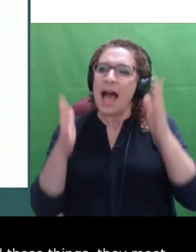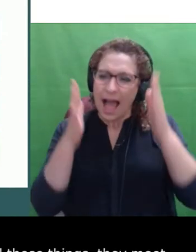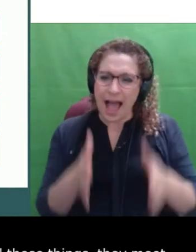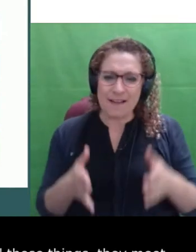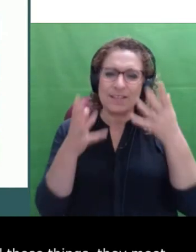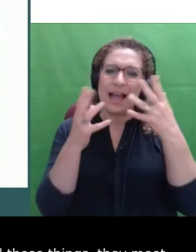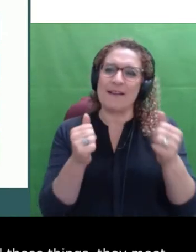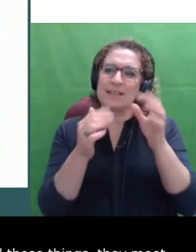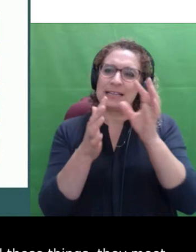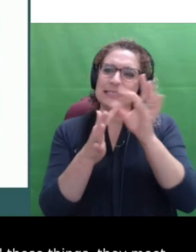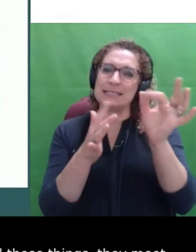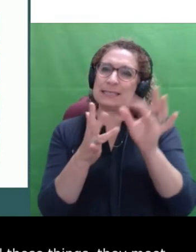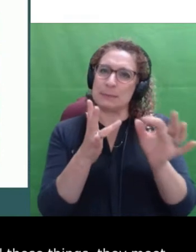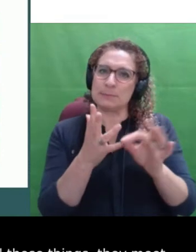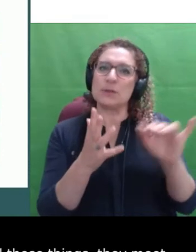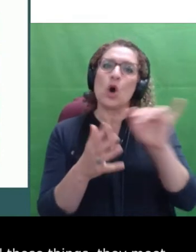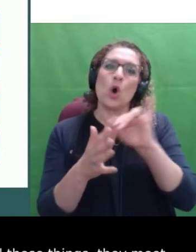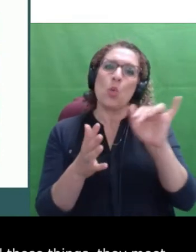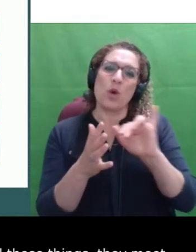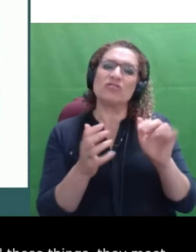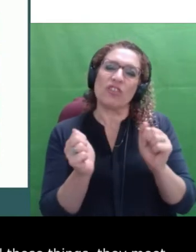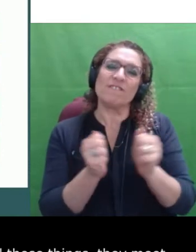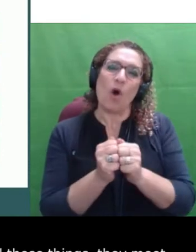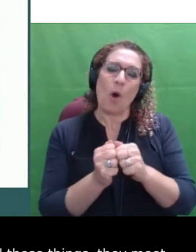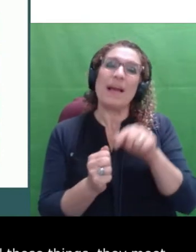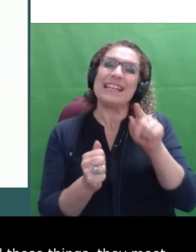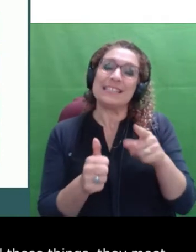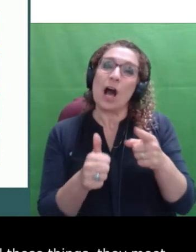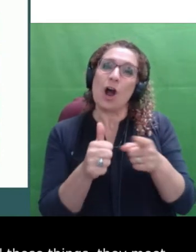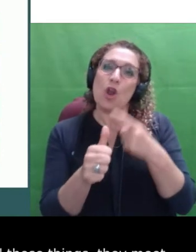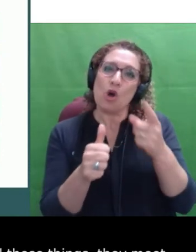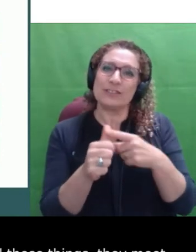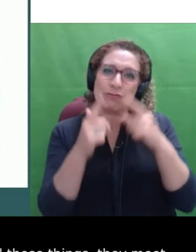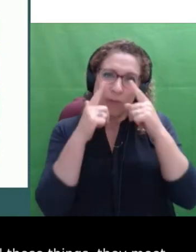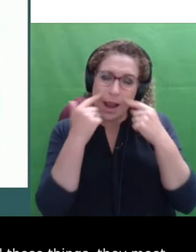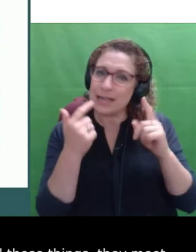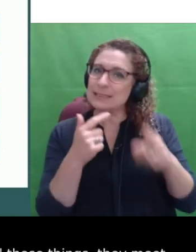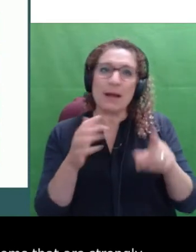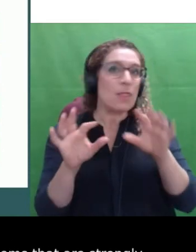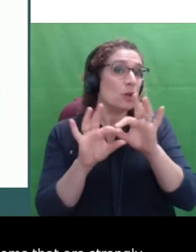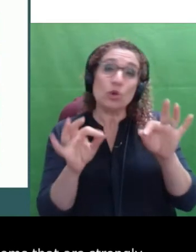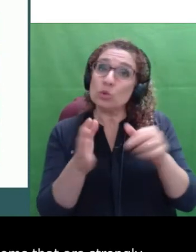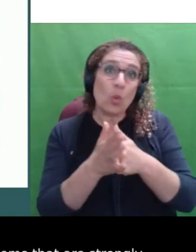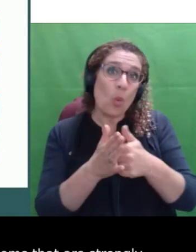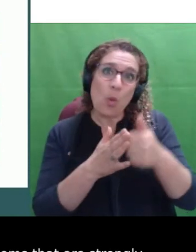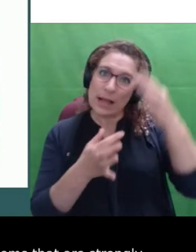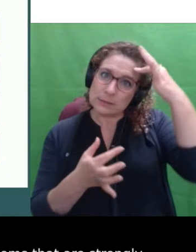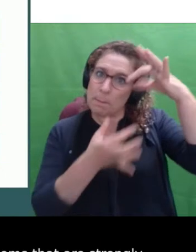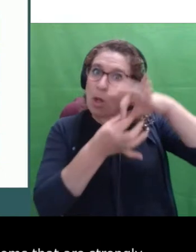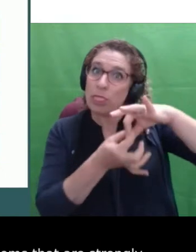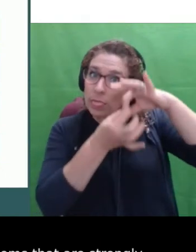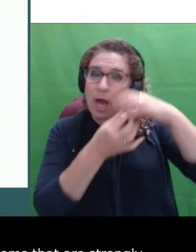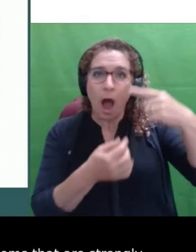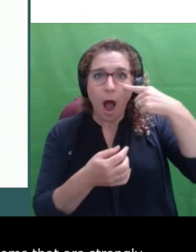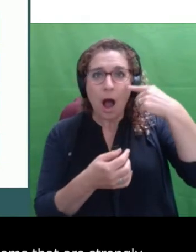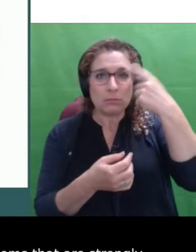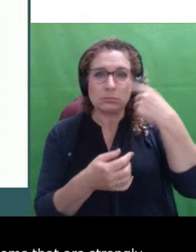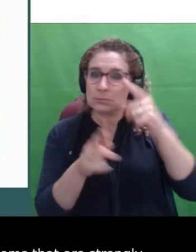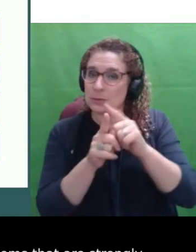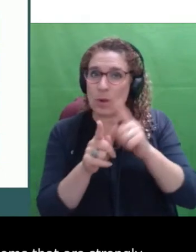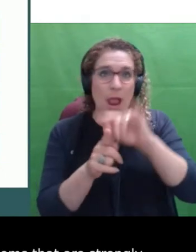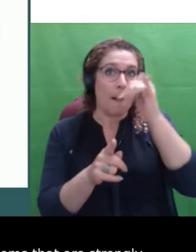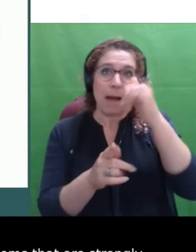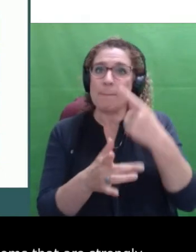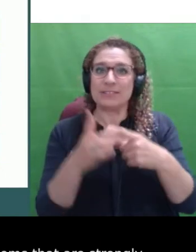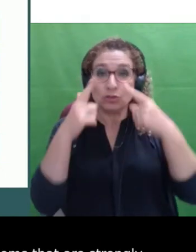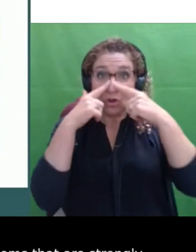suggestive or confirmed as allergic rhinitis but they don't always have to have ocular involvement it can just be nose and sneezing